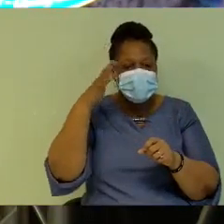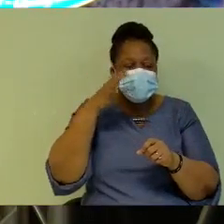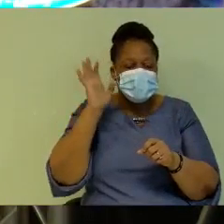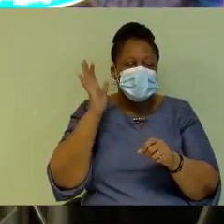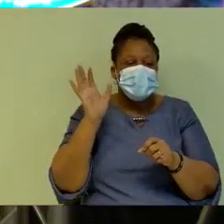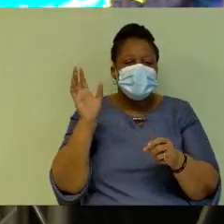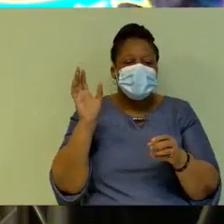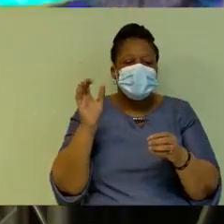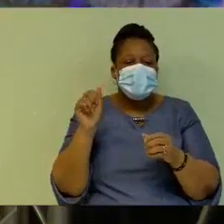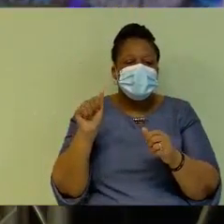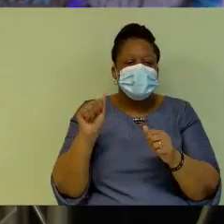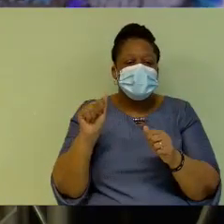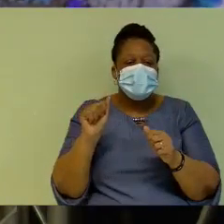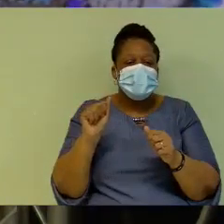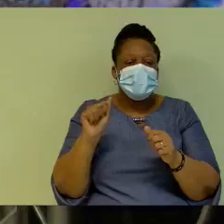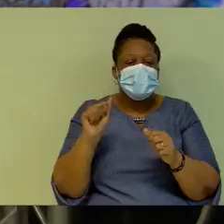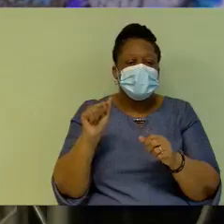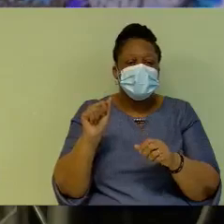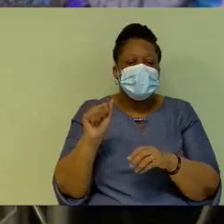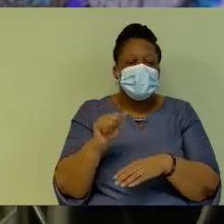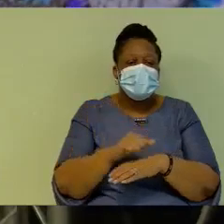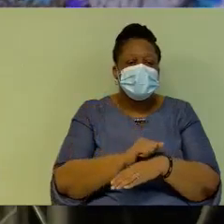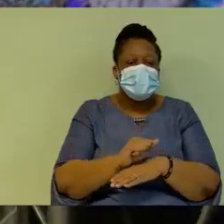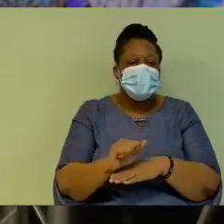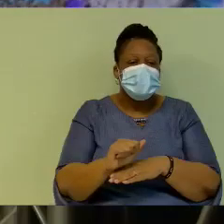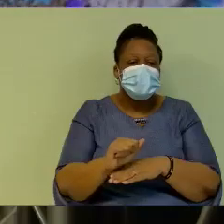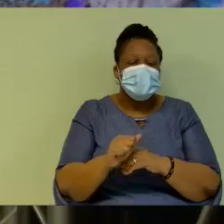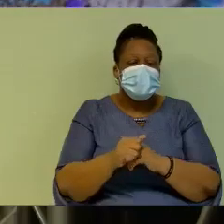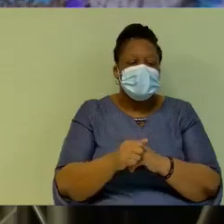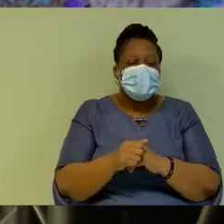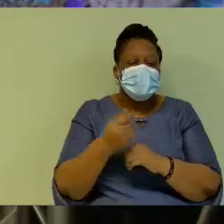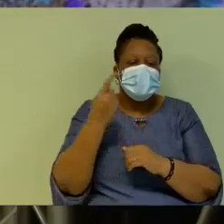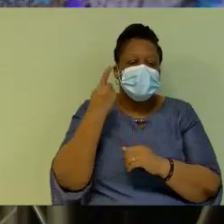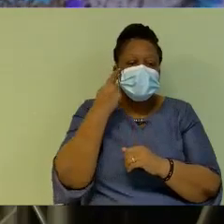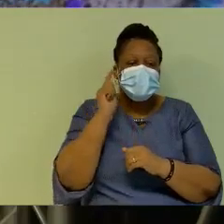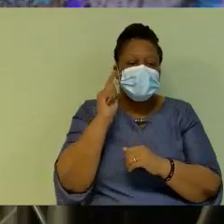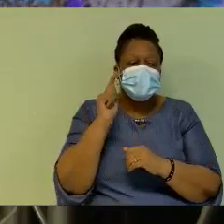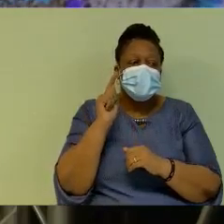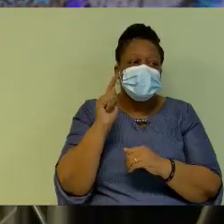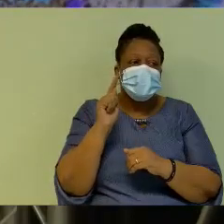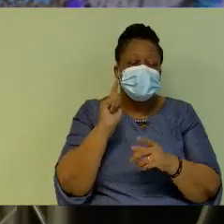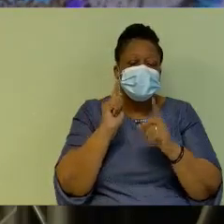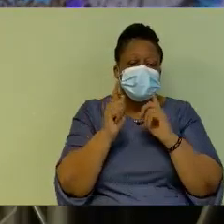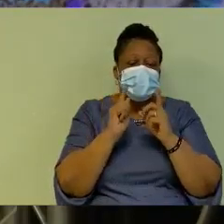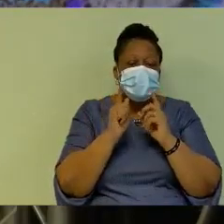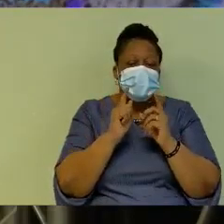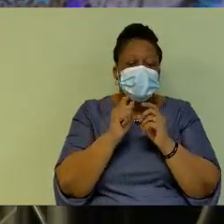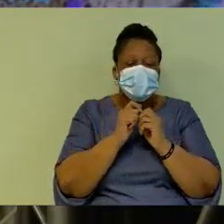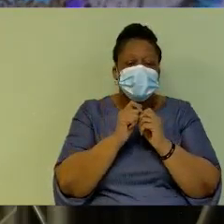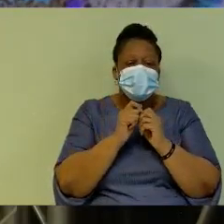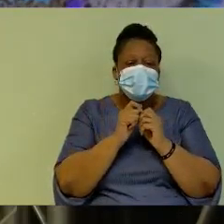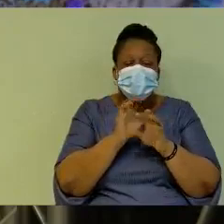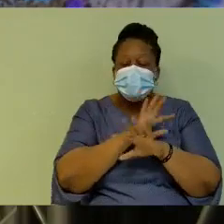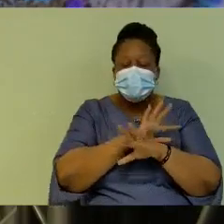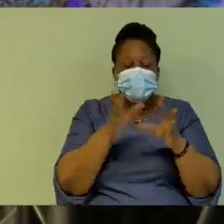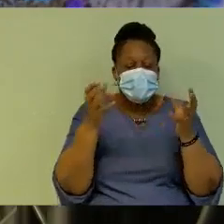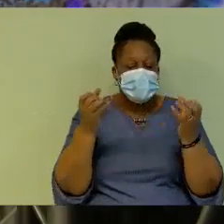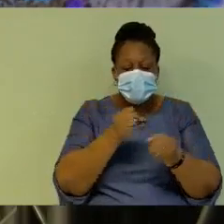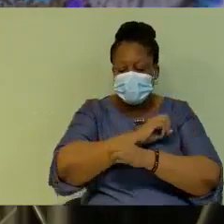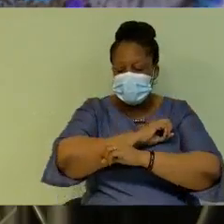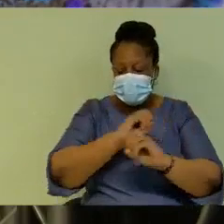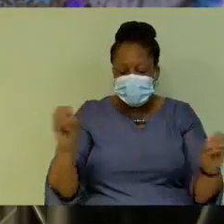her enlightening presentation. And we have to stamp out all forms